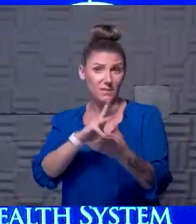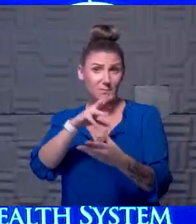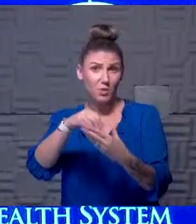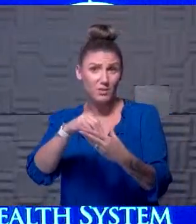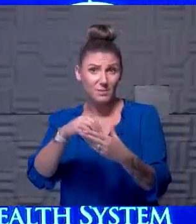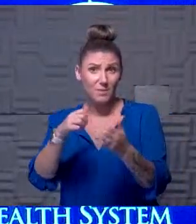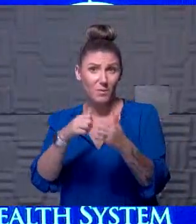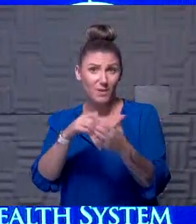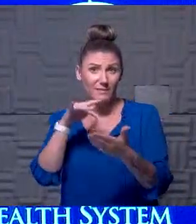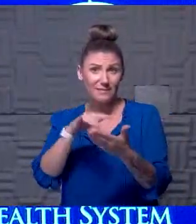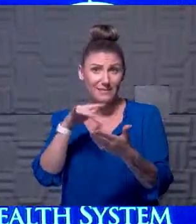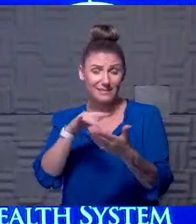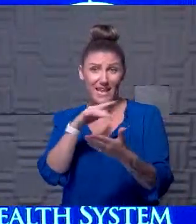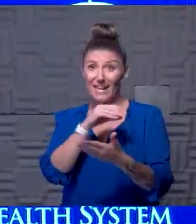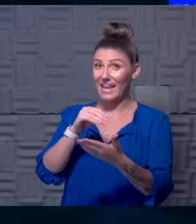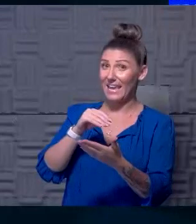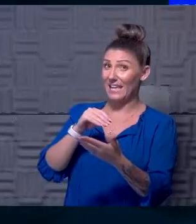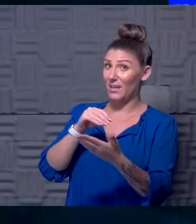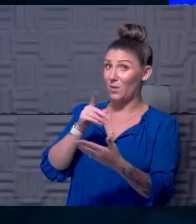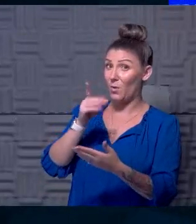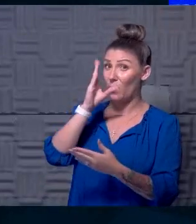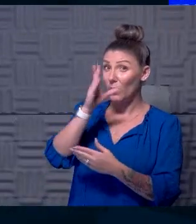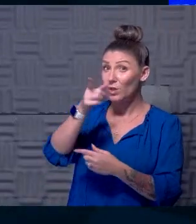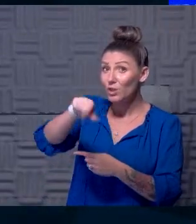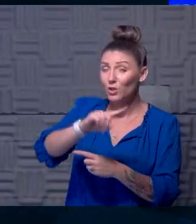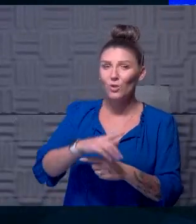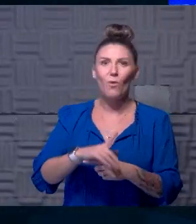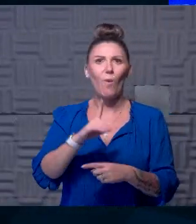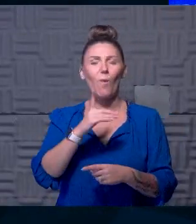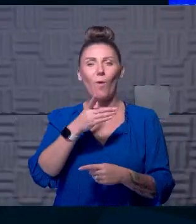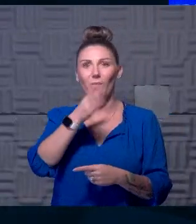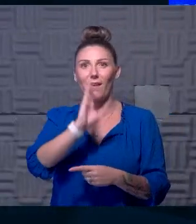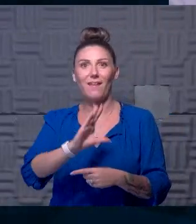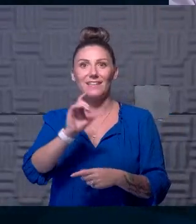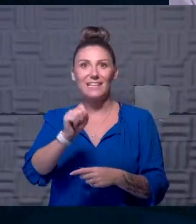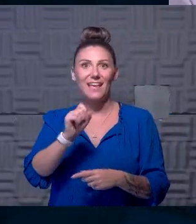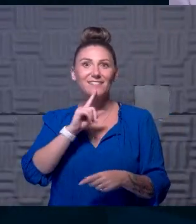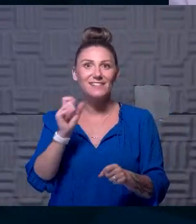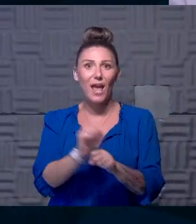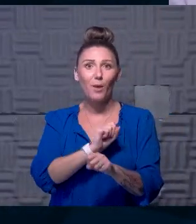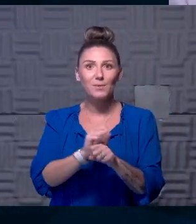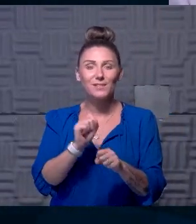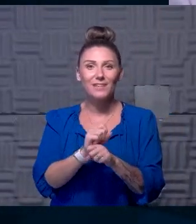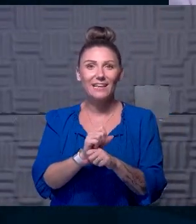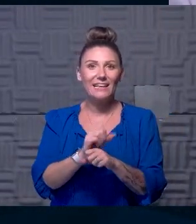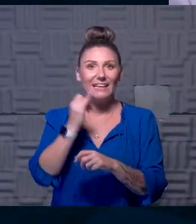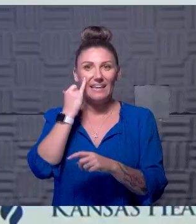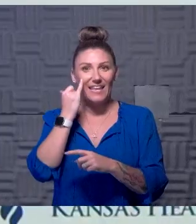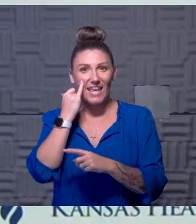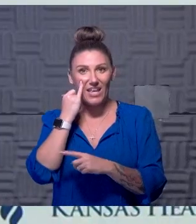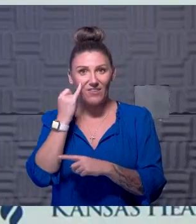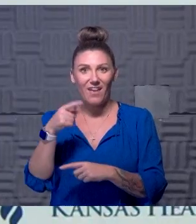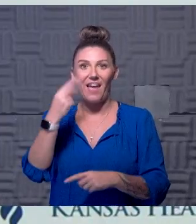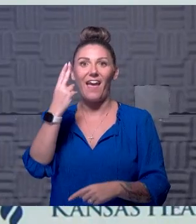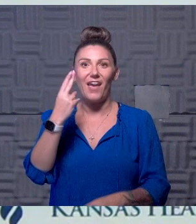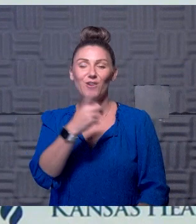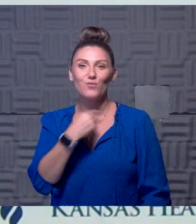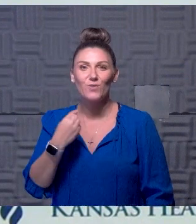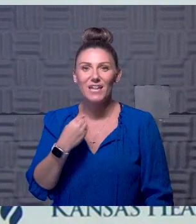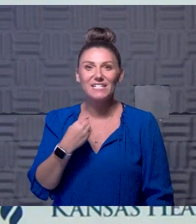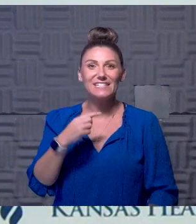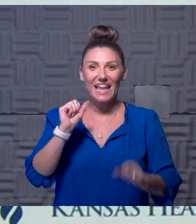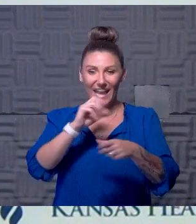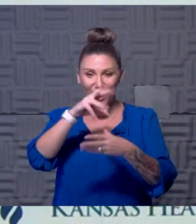right. Barbara, can we let docs do that? Be in this? Oh my God, absolutely. So if they are at risk, they're absolutely able to participate.